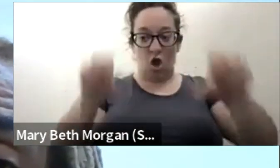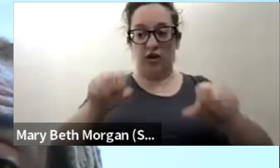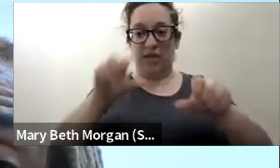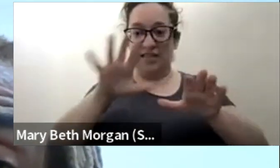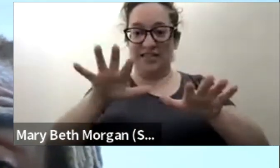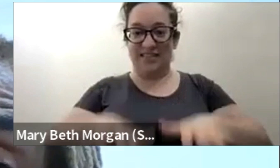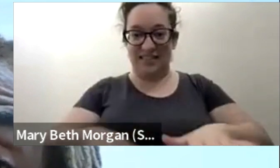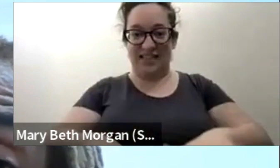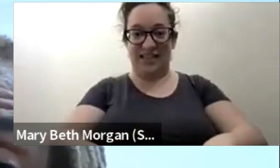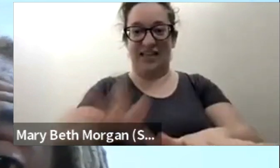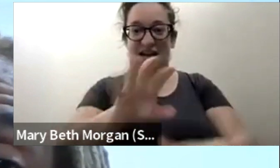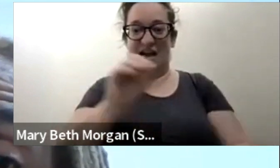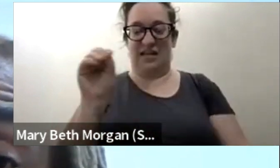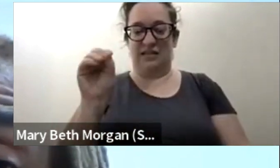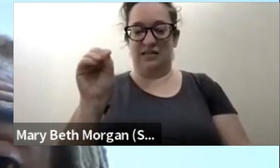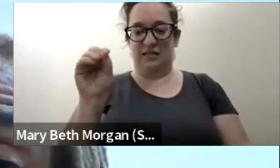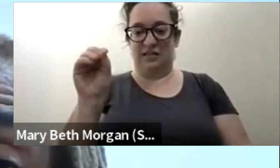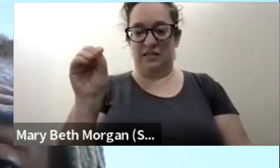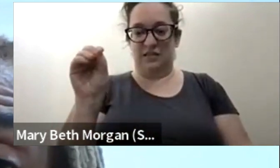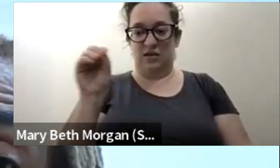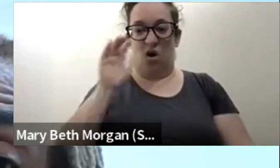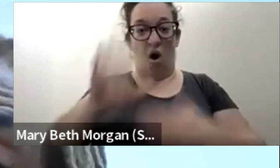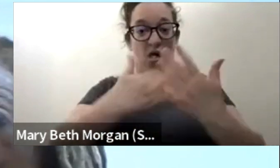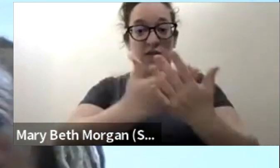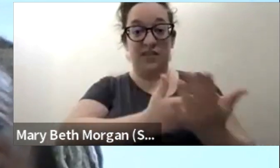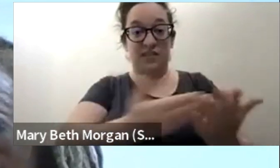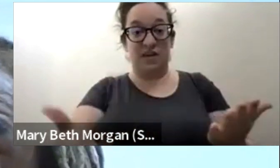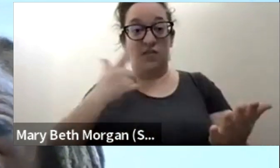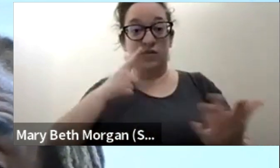and his children went back and forth,